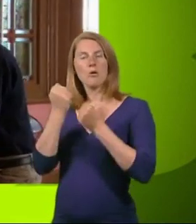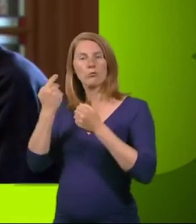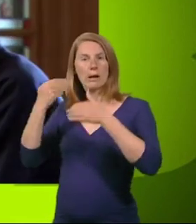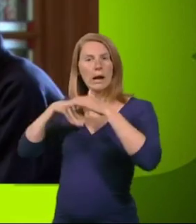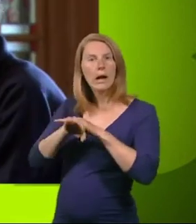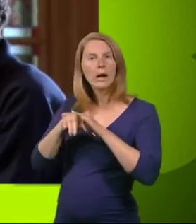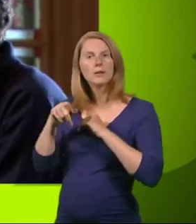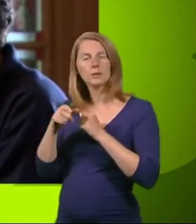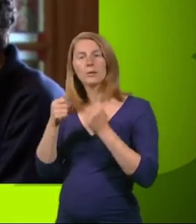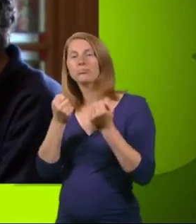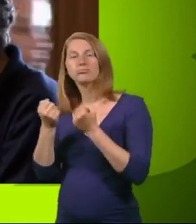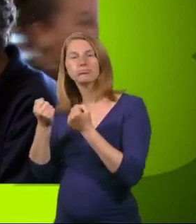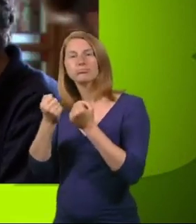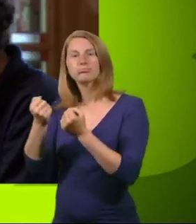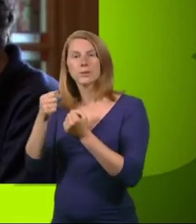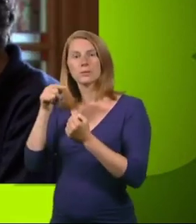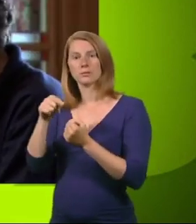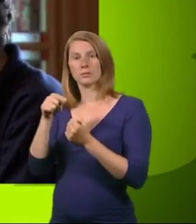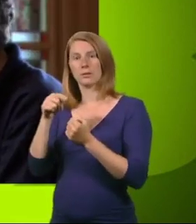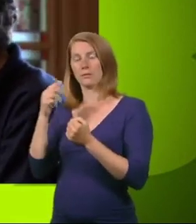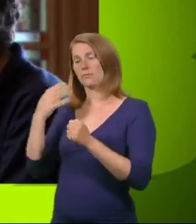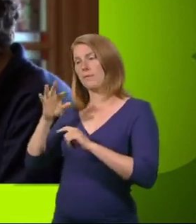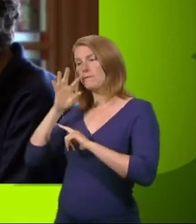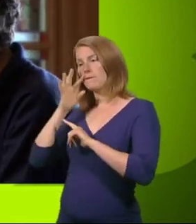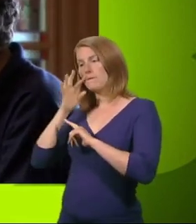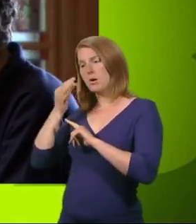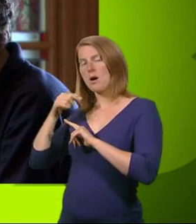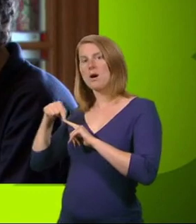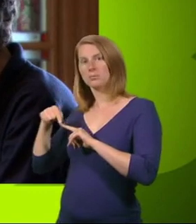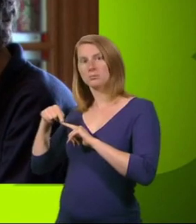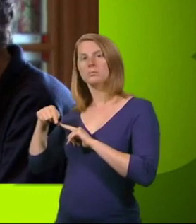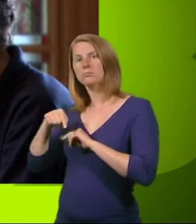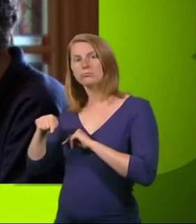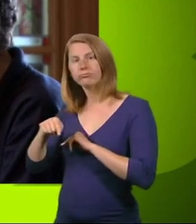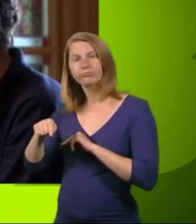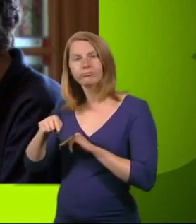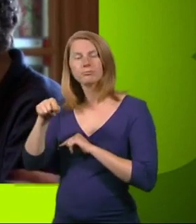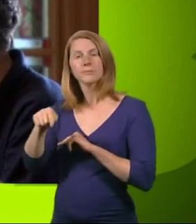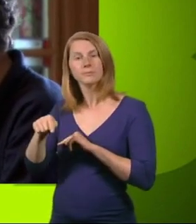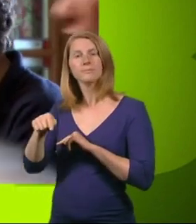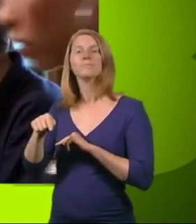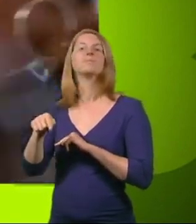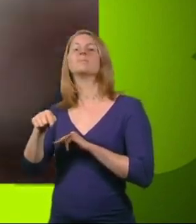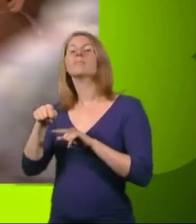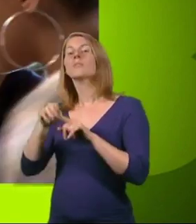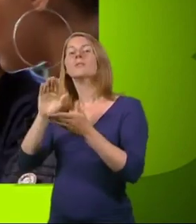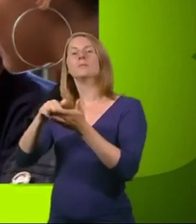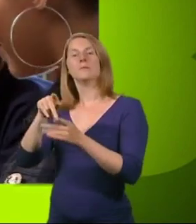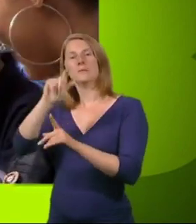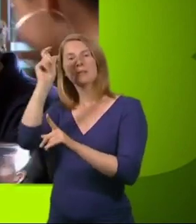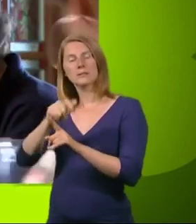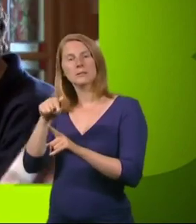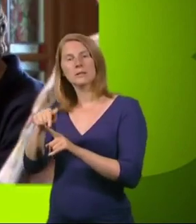off. The lorry came over from France on the ferry. The lorry came from Italy, where they paid the driver with money their grandfather gave them.